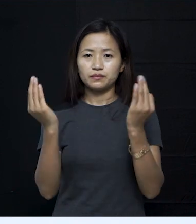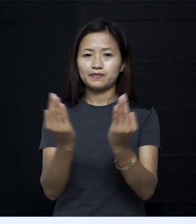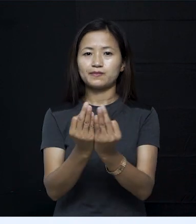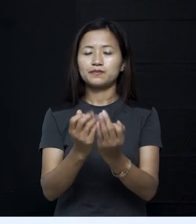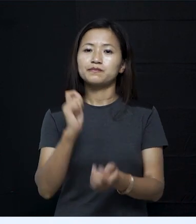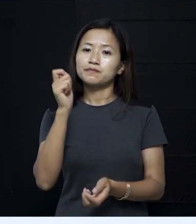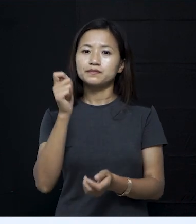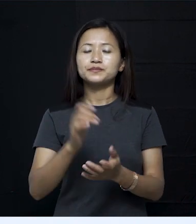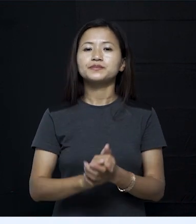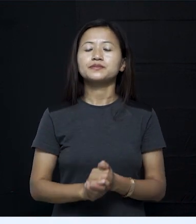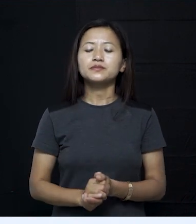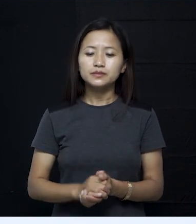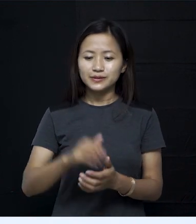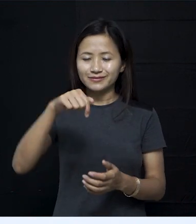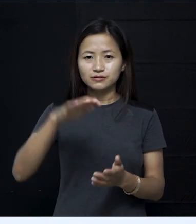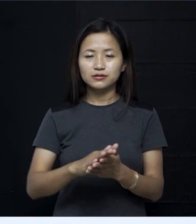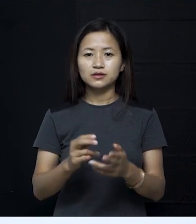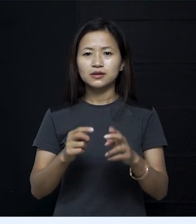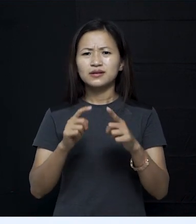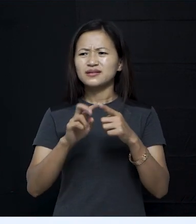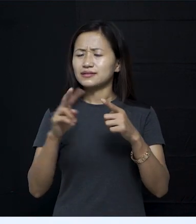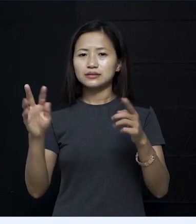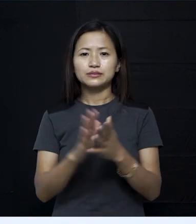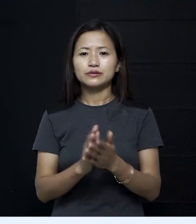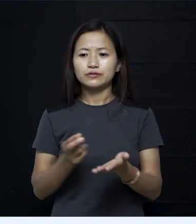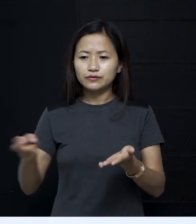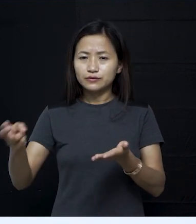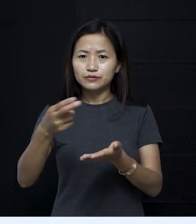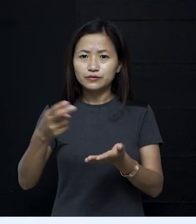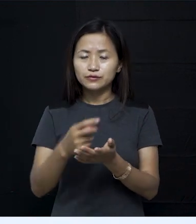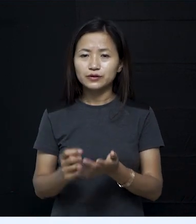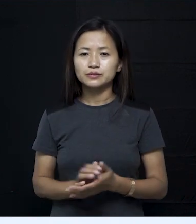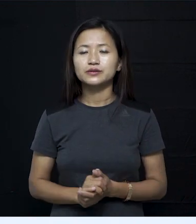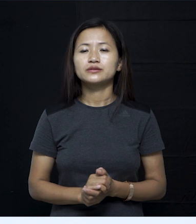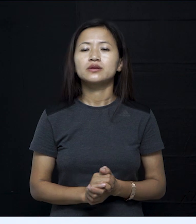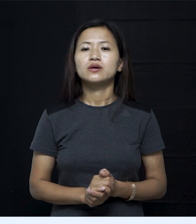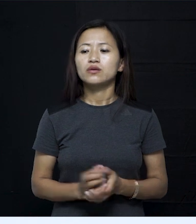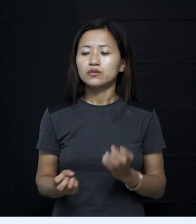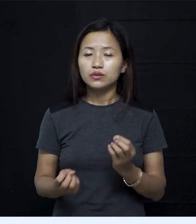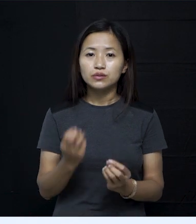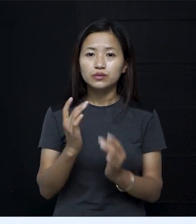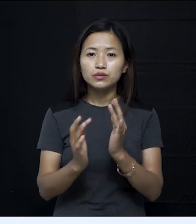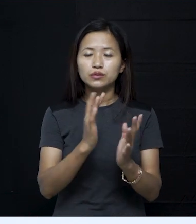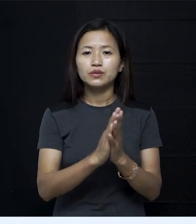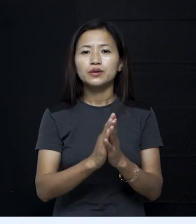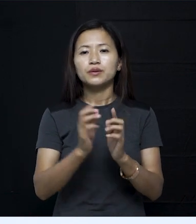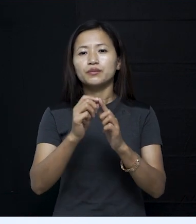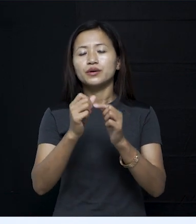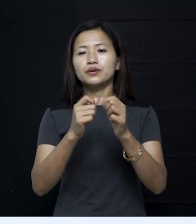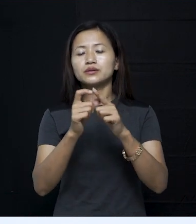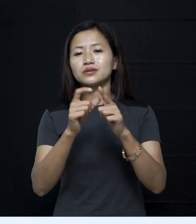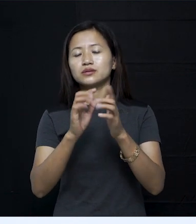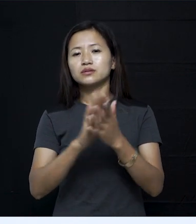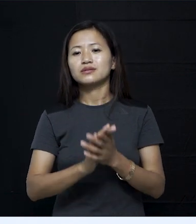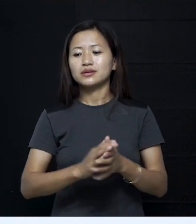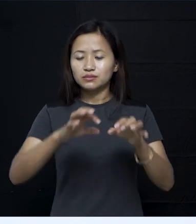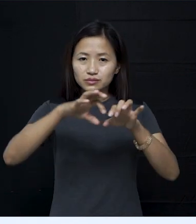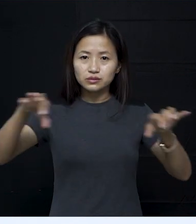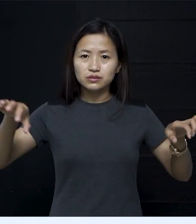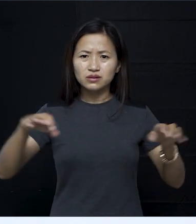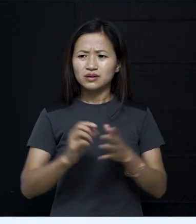the field will be small, okay, and many a times these are related to this terrace cultivation. Okay, if the